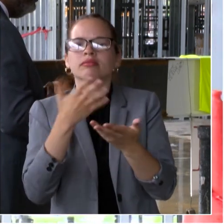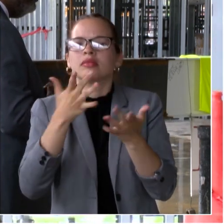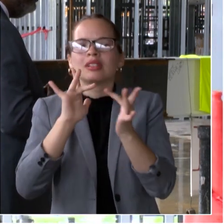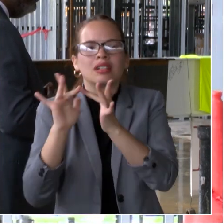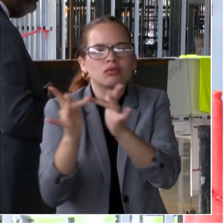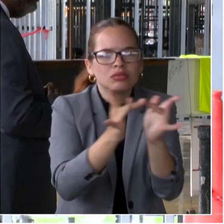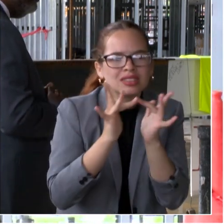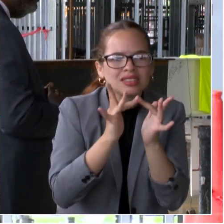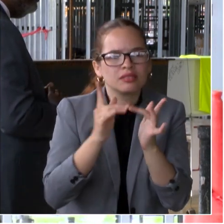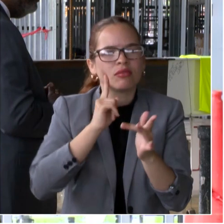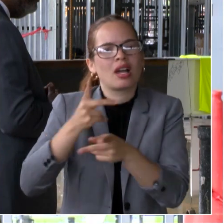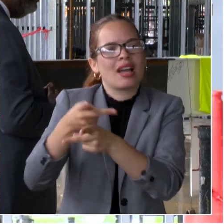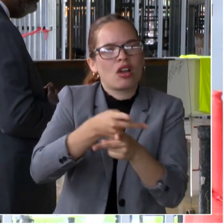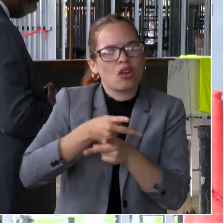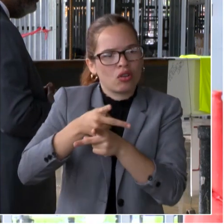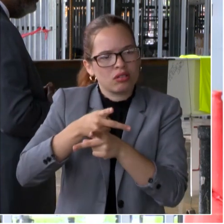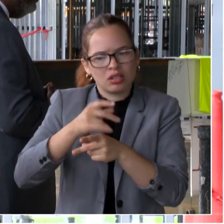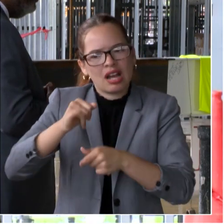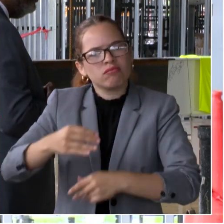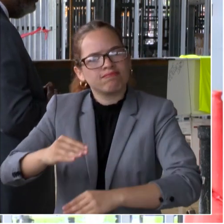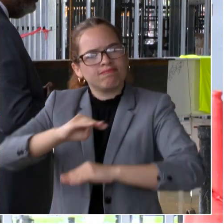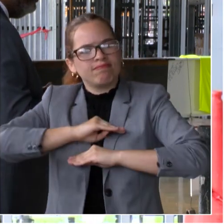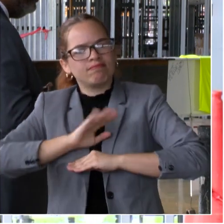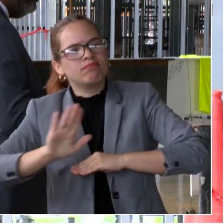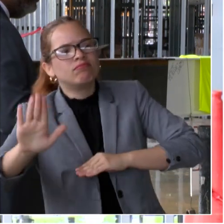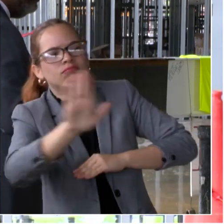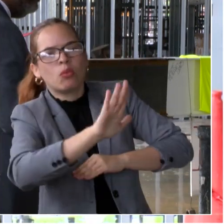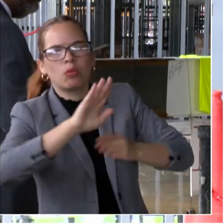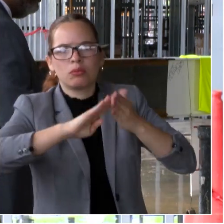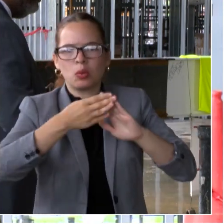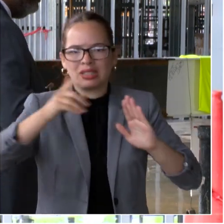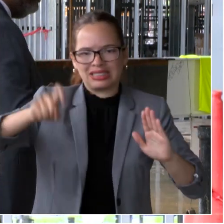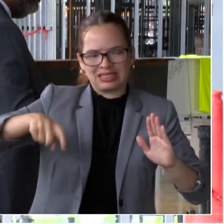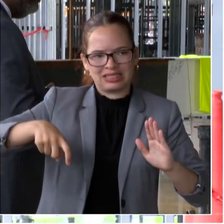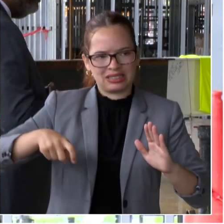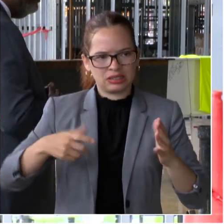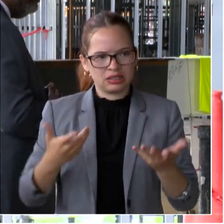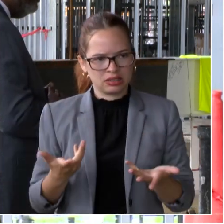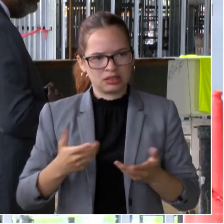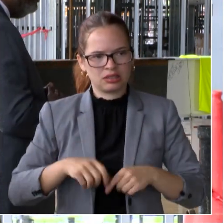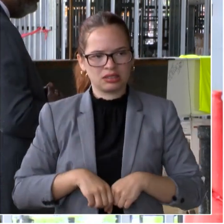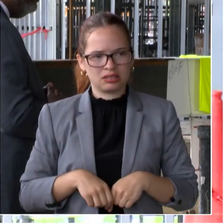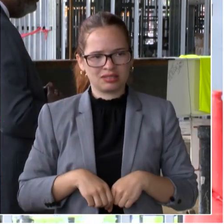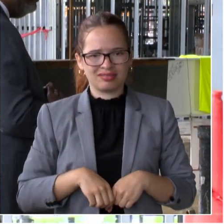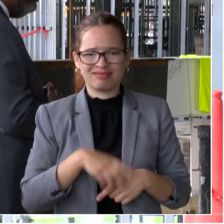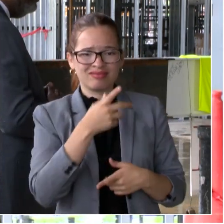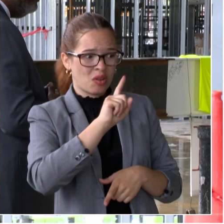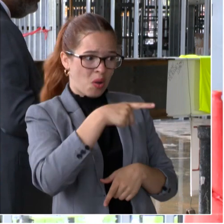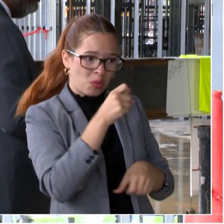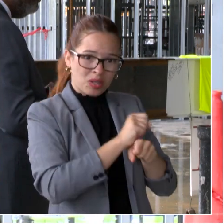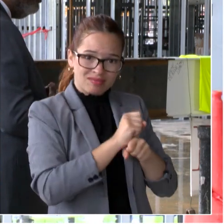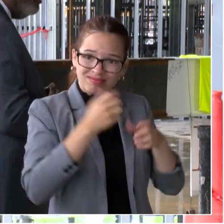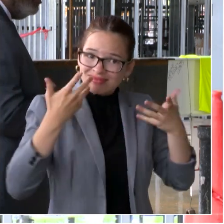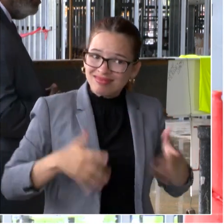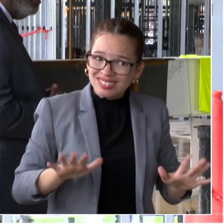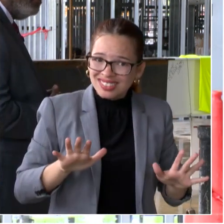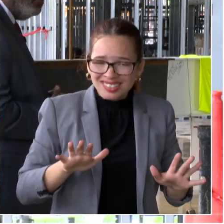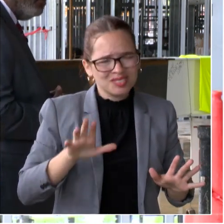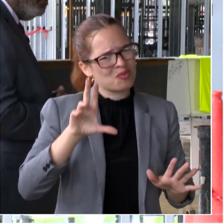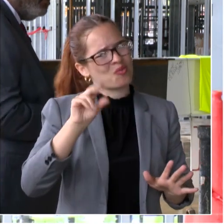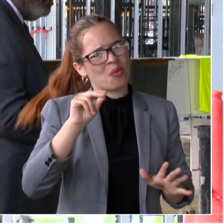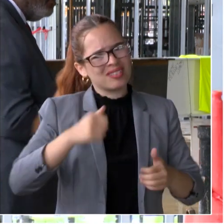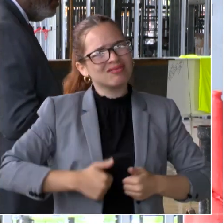Bowser and her government on this initiative, which is simply to create an integrated academic medical network